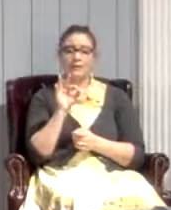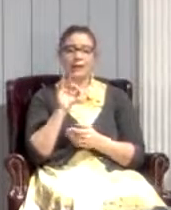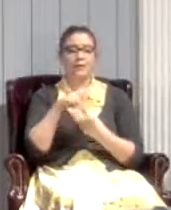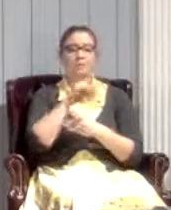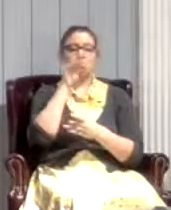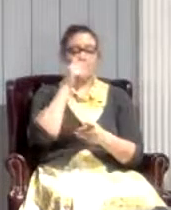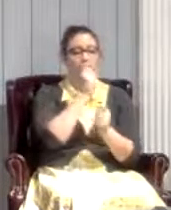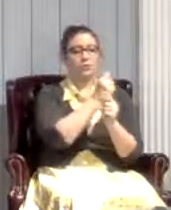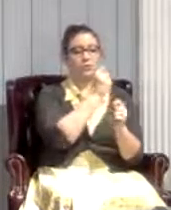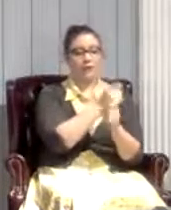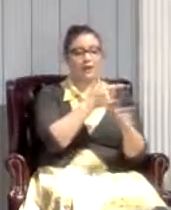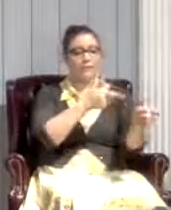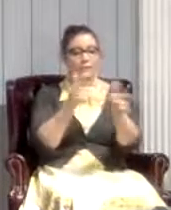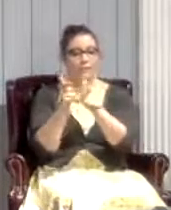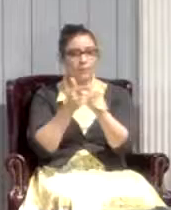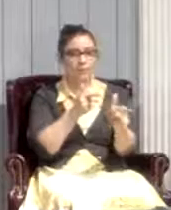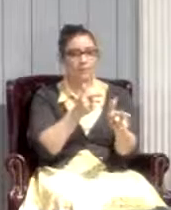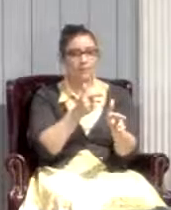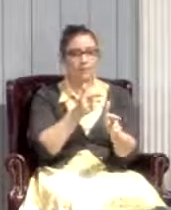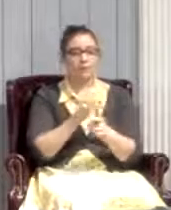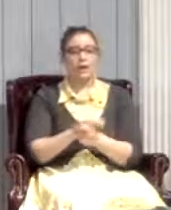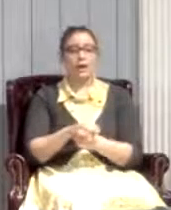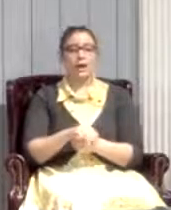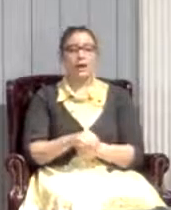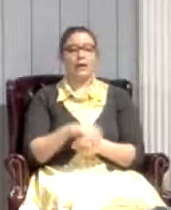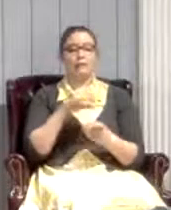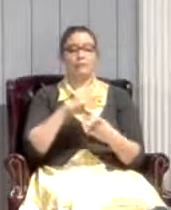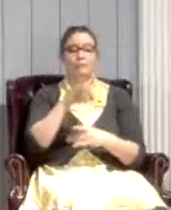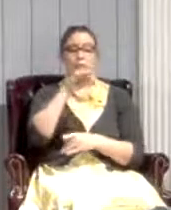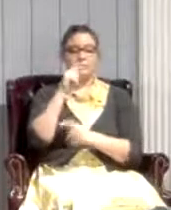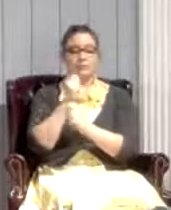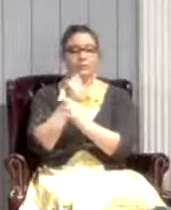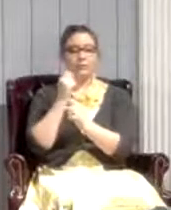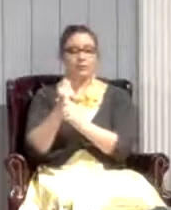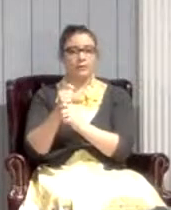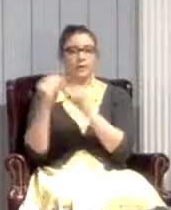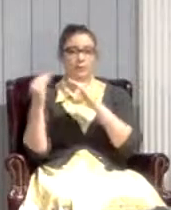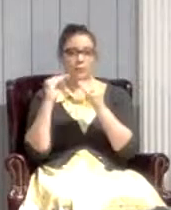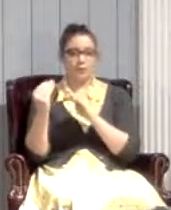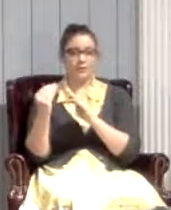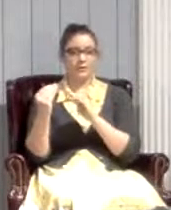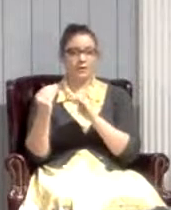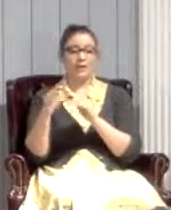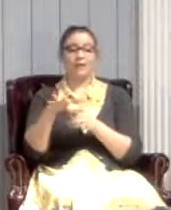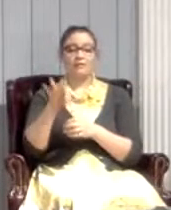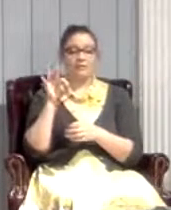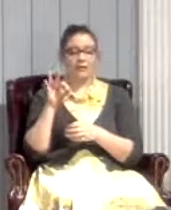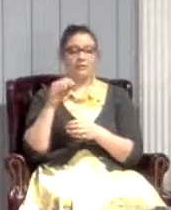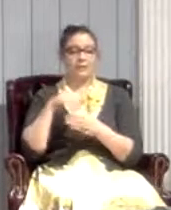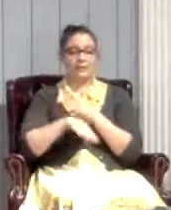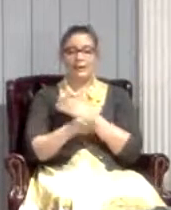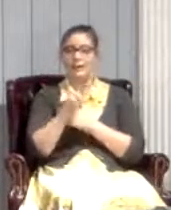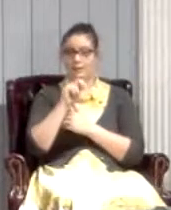of weapon and a spiritual kind of warfare that is found throughout the New Testament.